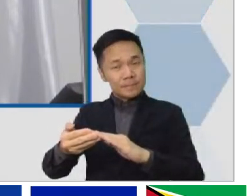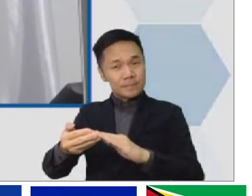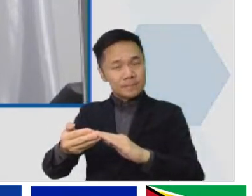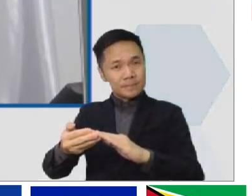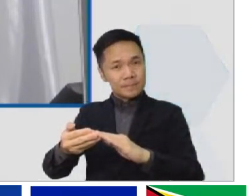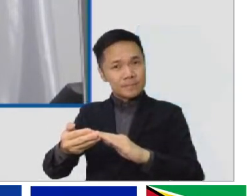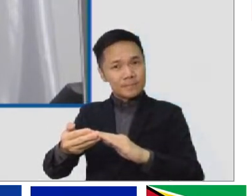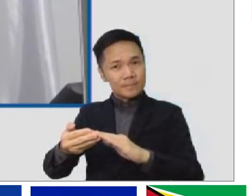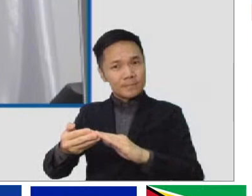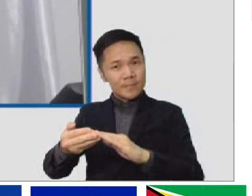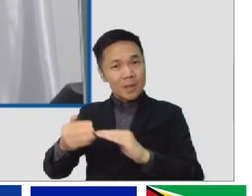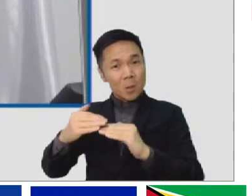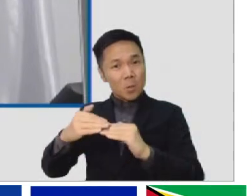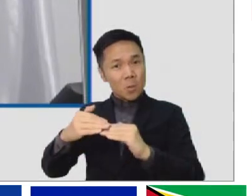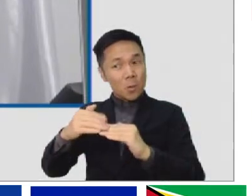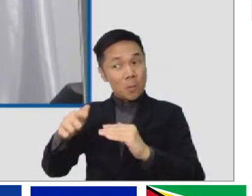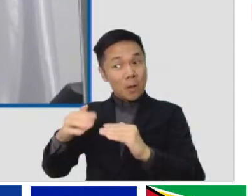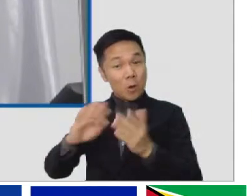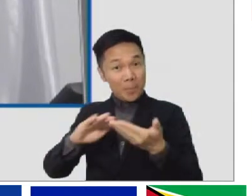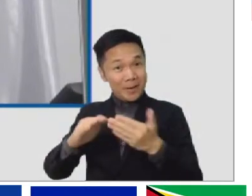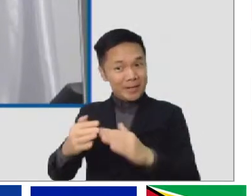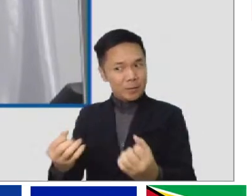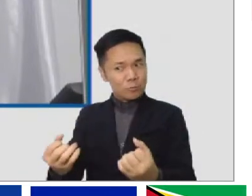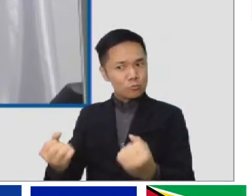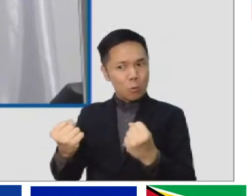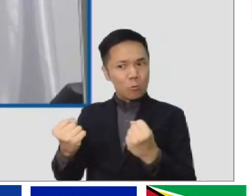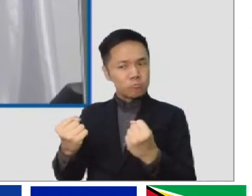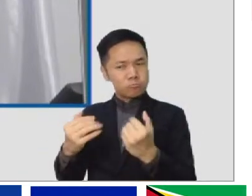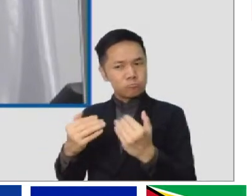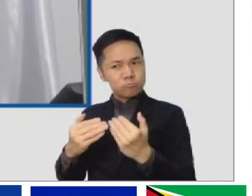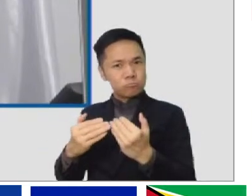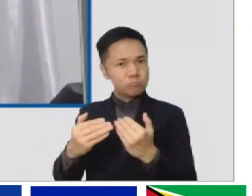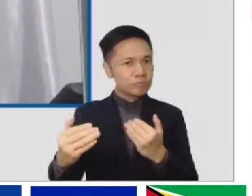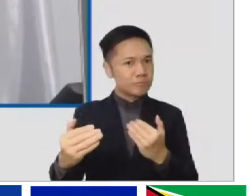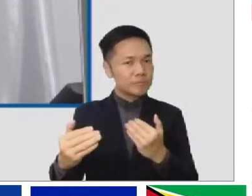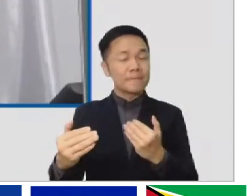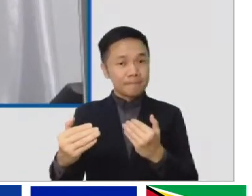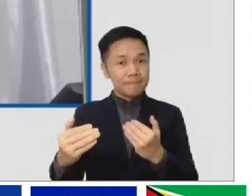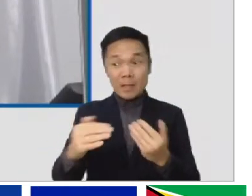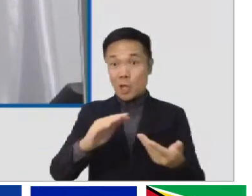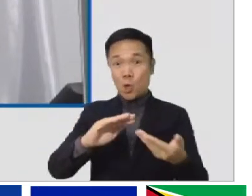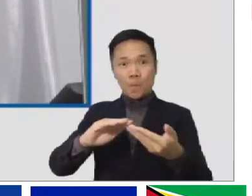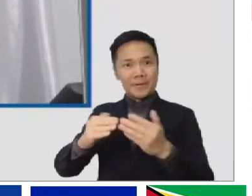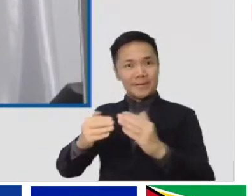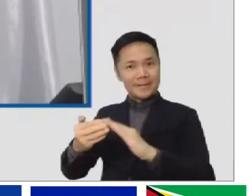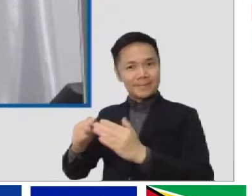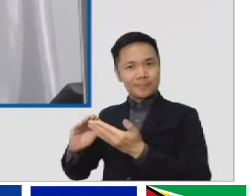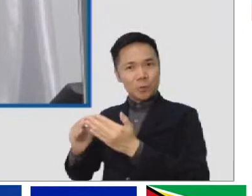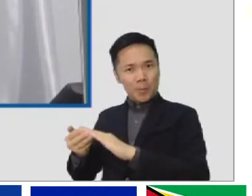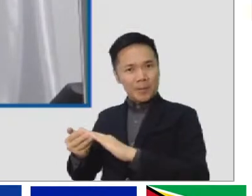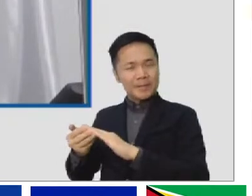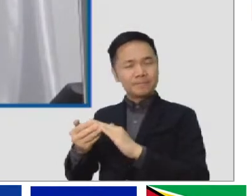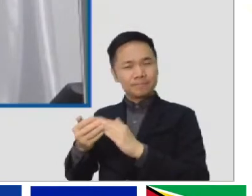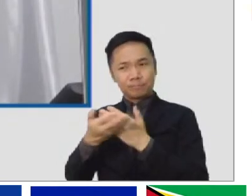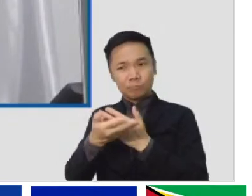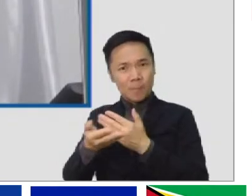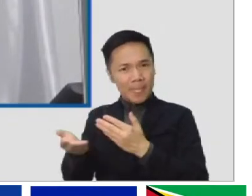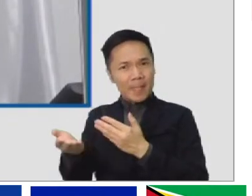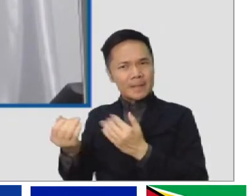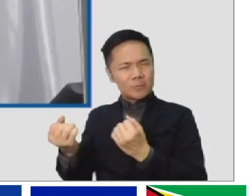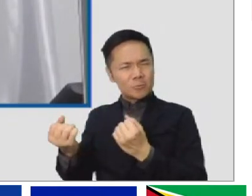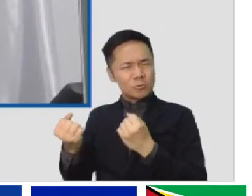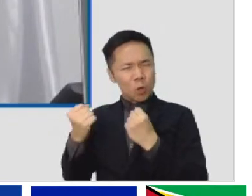resiliency as well. We know that our communities were the ones that had the capacity as